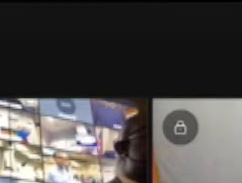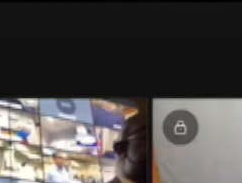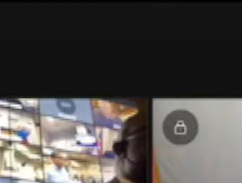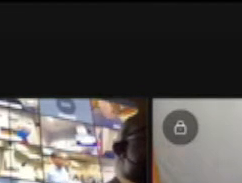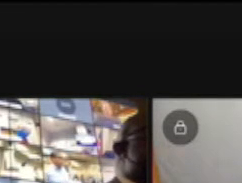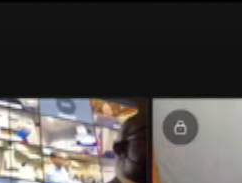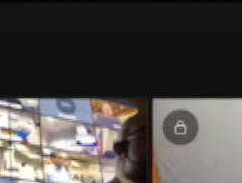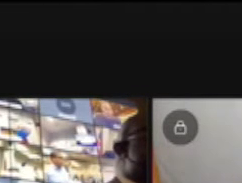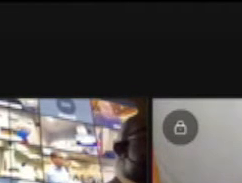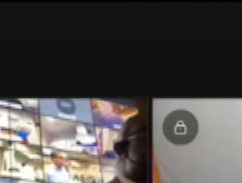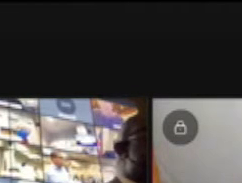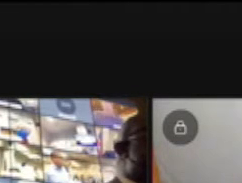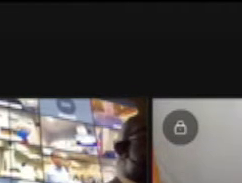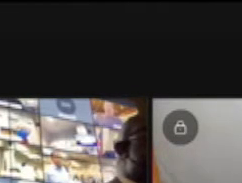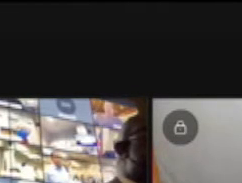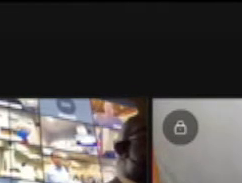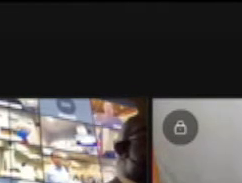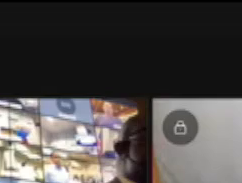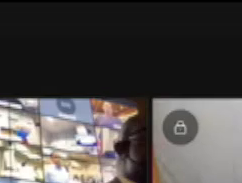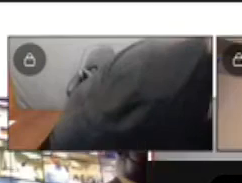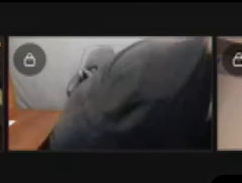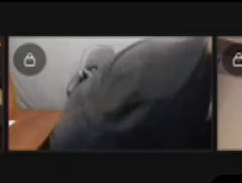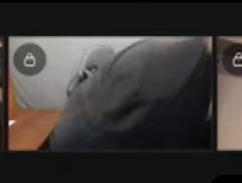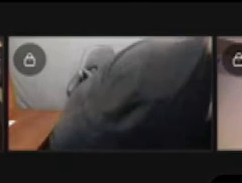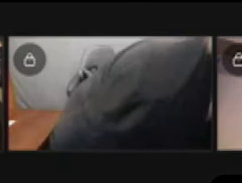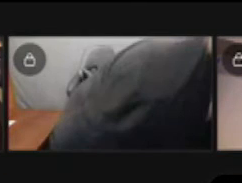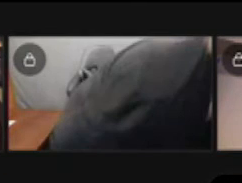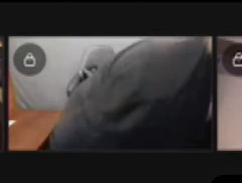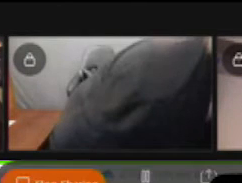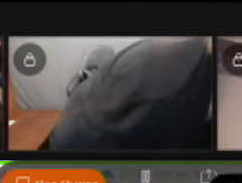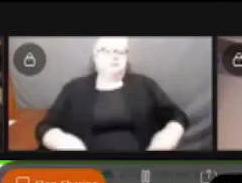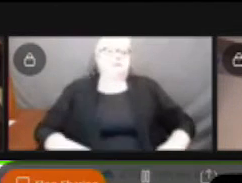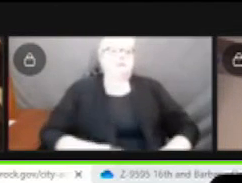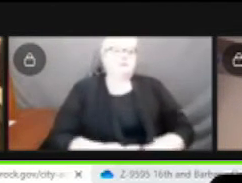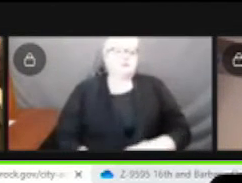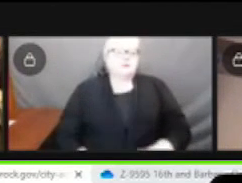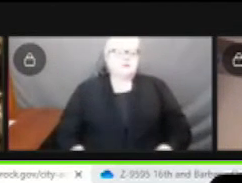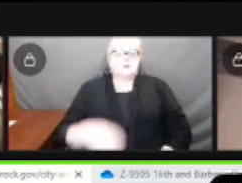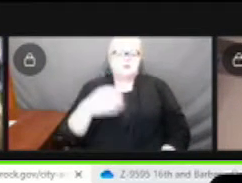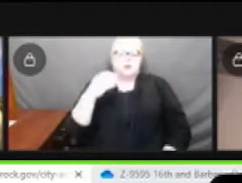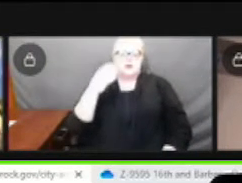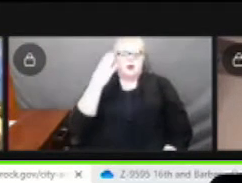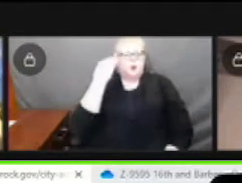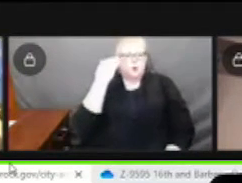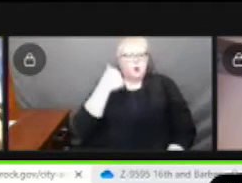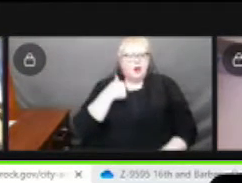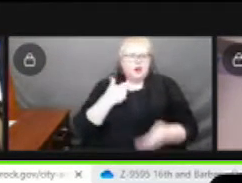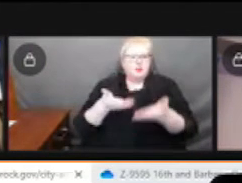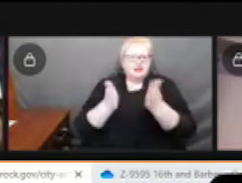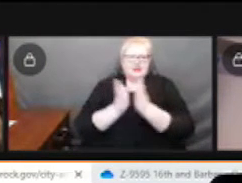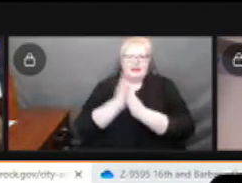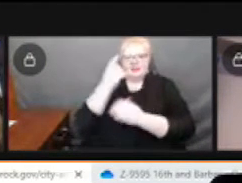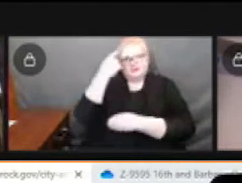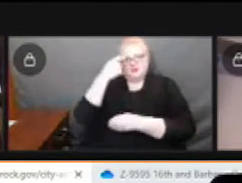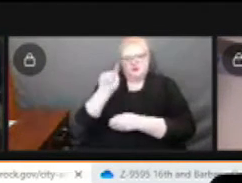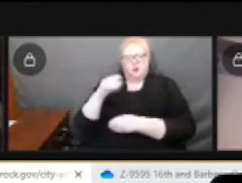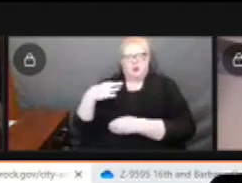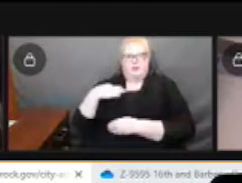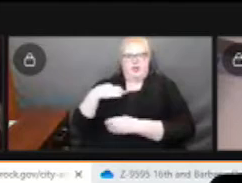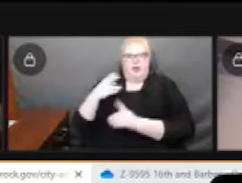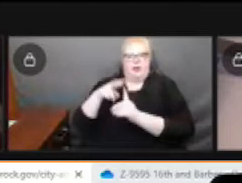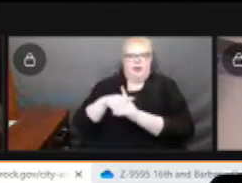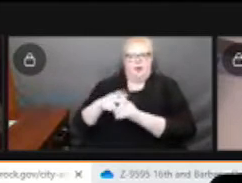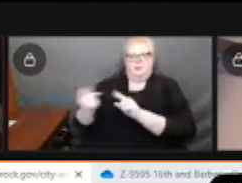the rendering for us to look at? The reason why I asked for him to come is he's done a lot of work